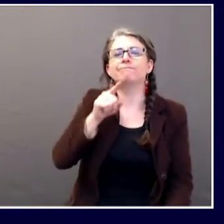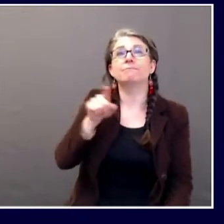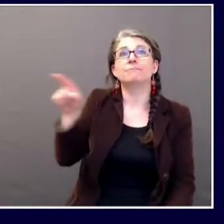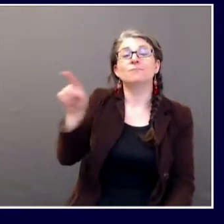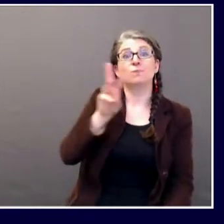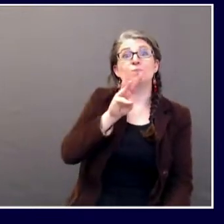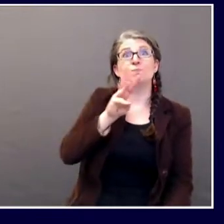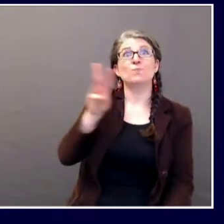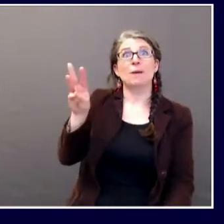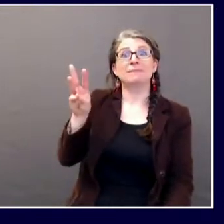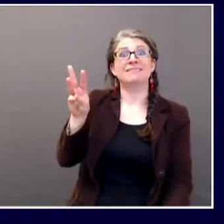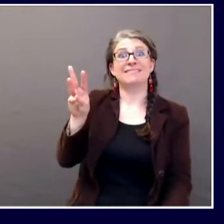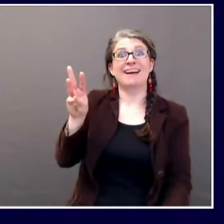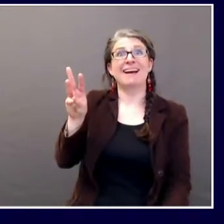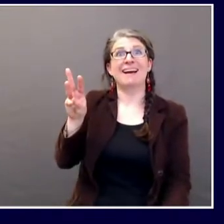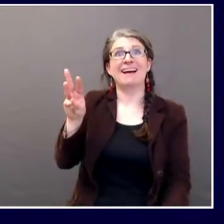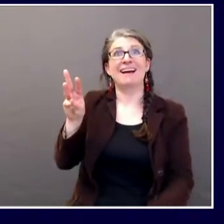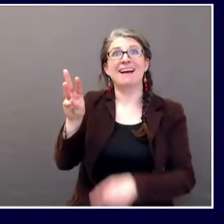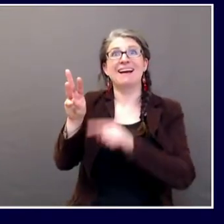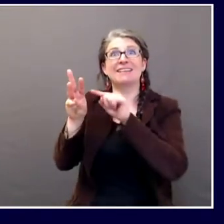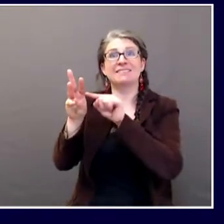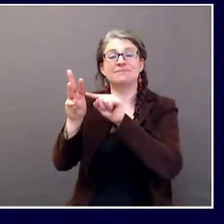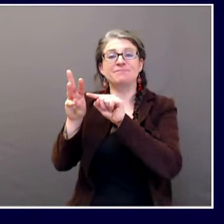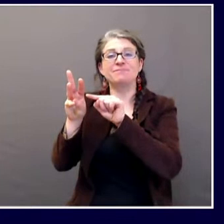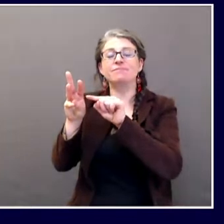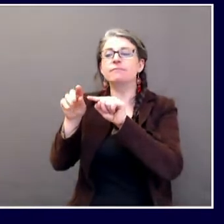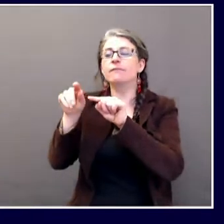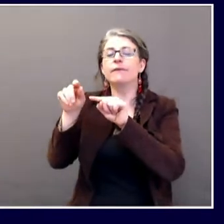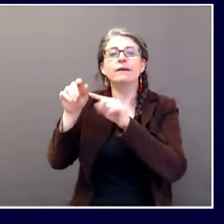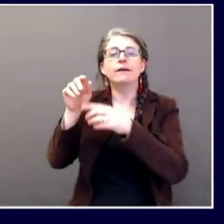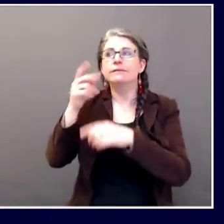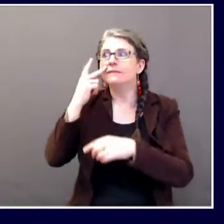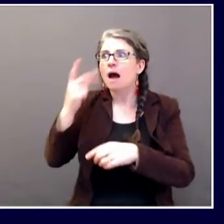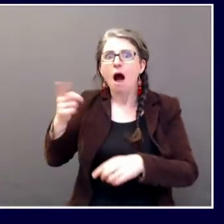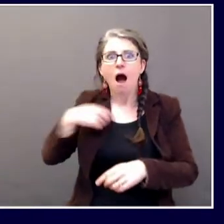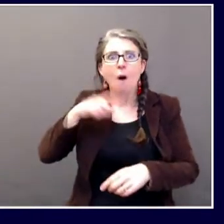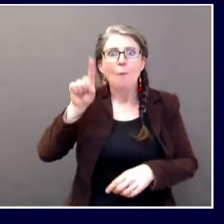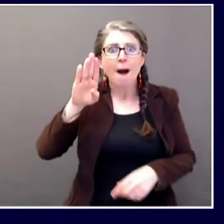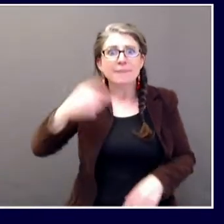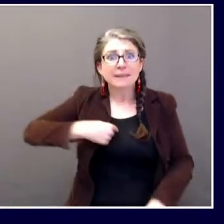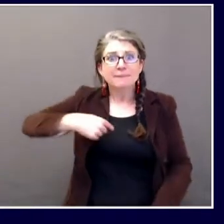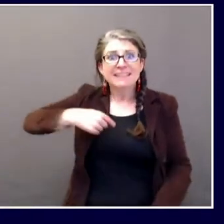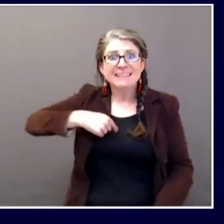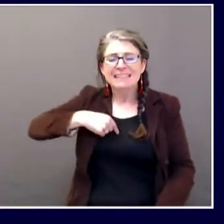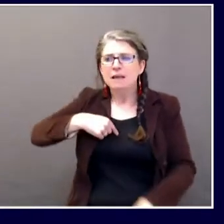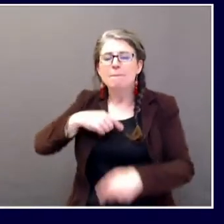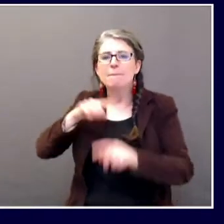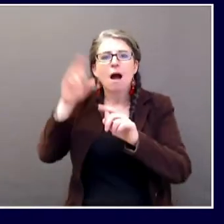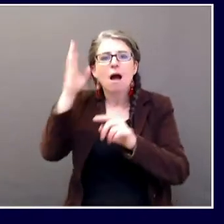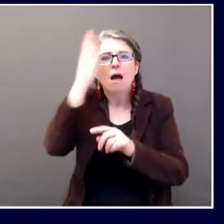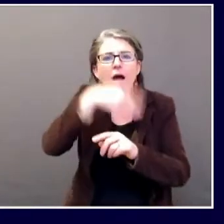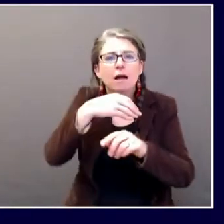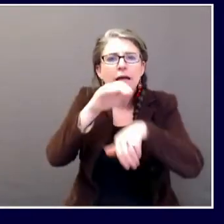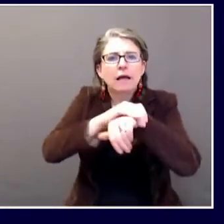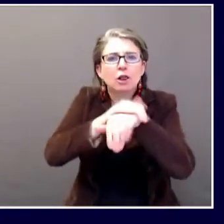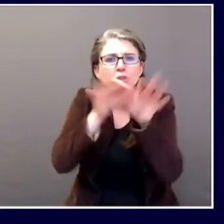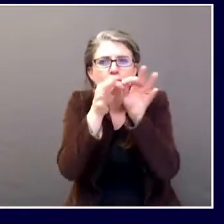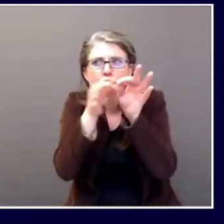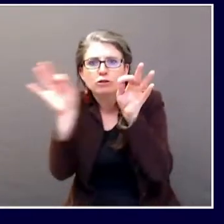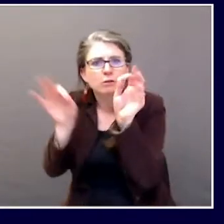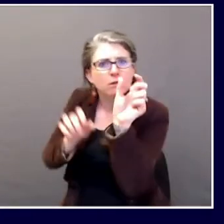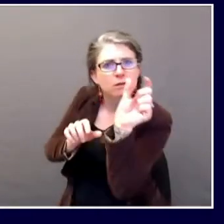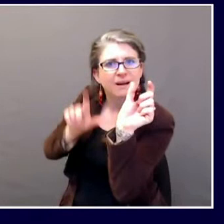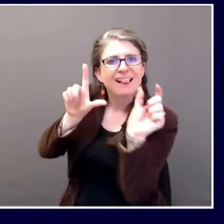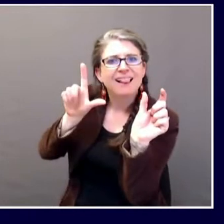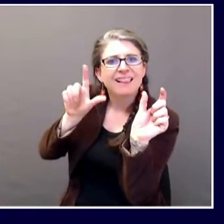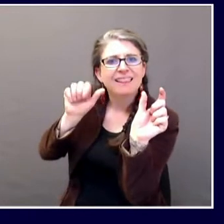versus recognizing that even within these large groups, we've got to start somewhere. So for example, for phase 1B,